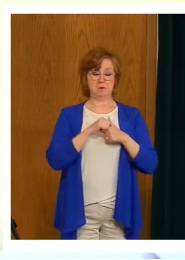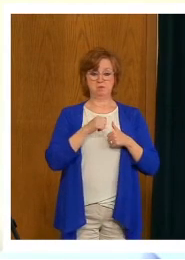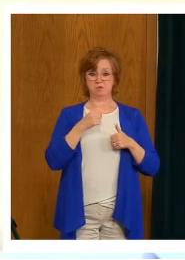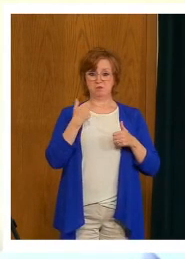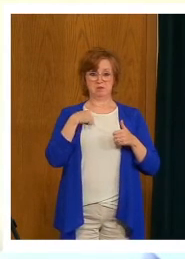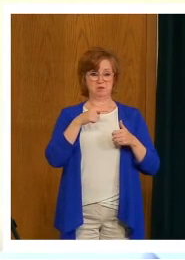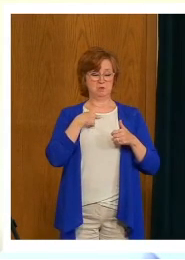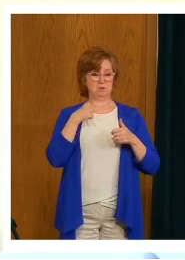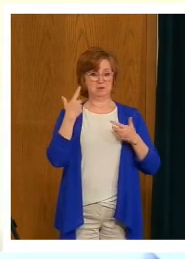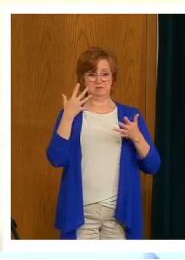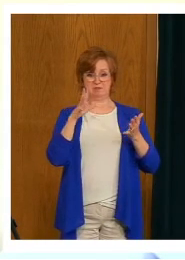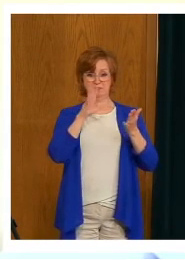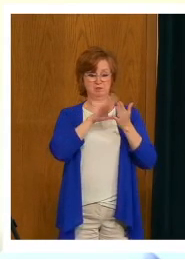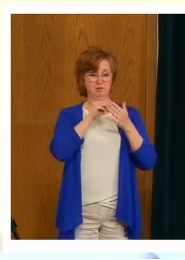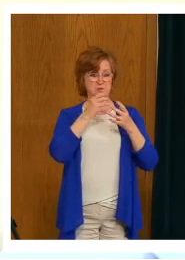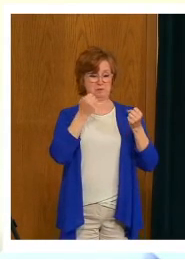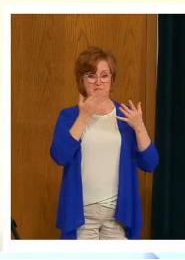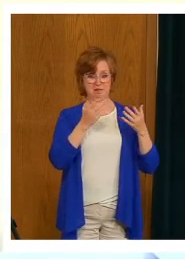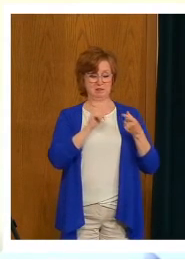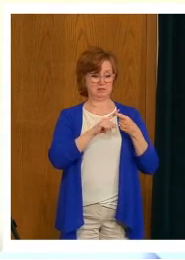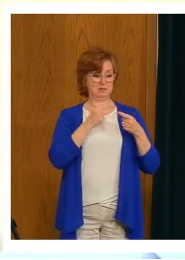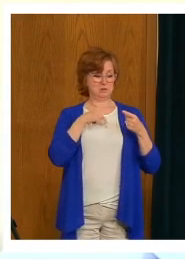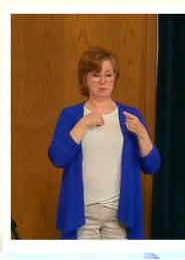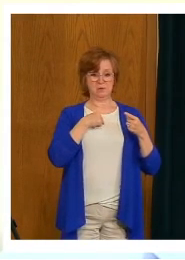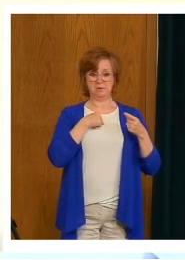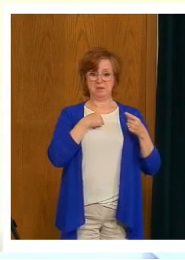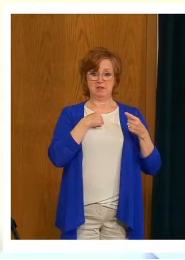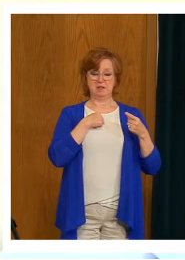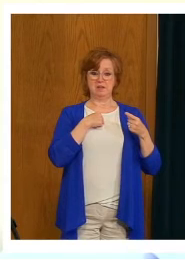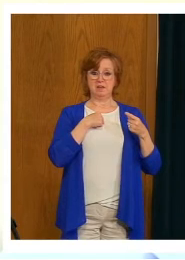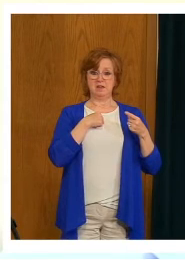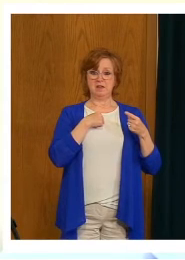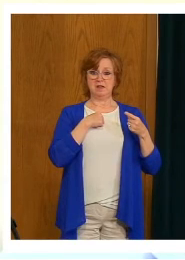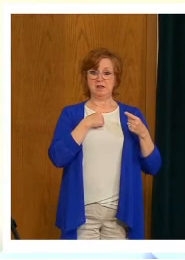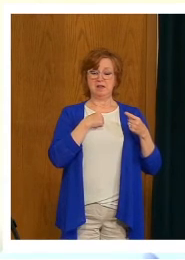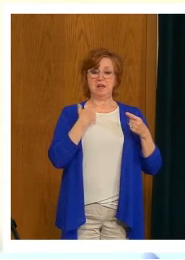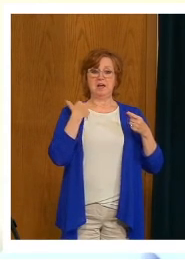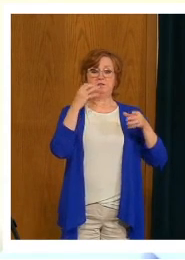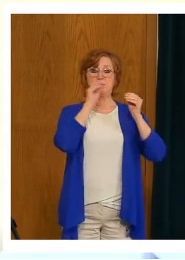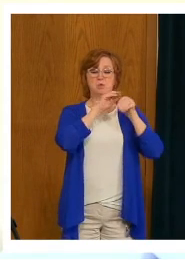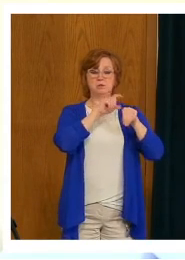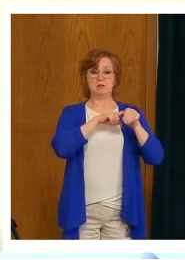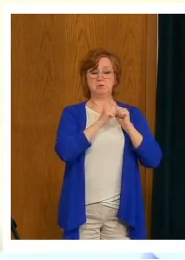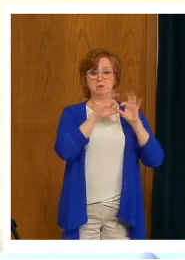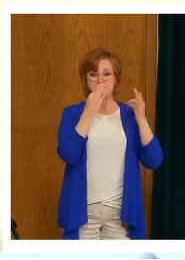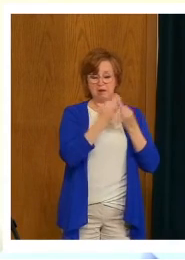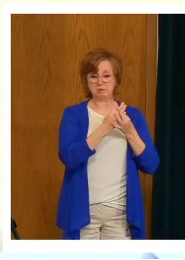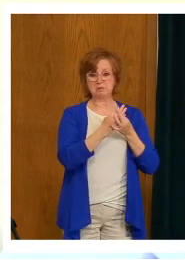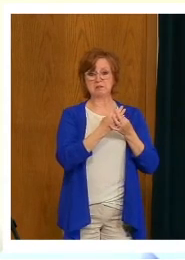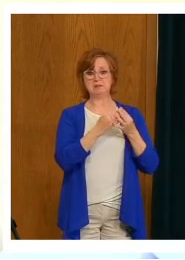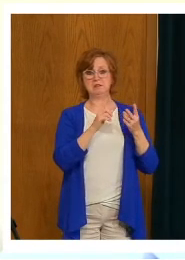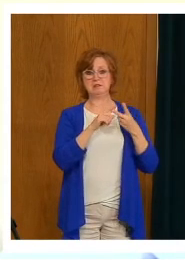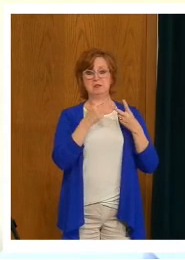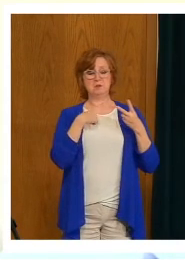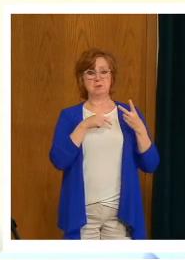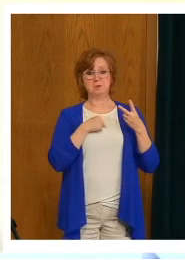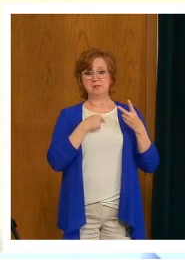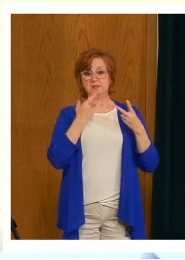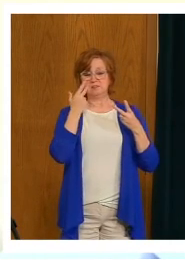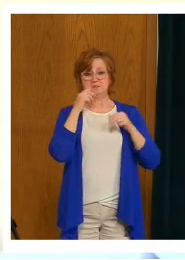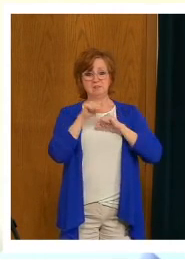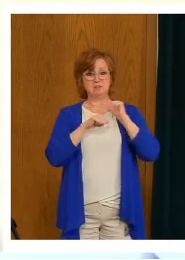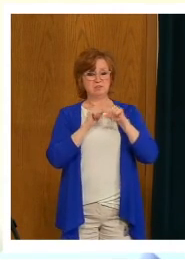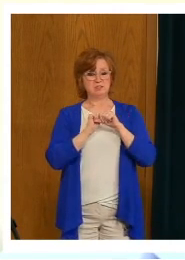of family, community, social connectedness. When you can't connect in person, you realize what you miss, and we have reached